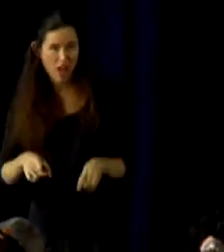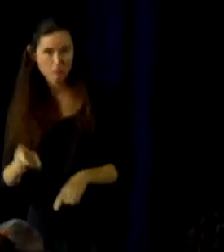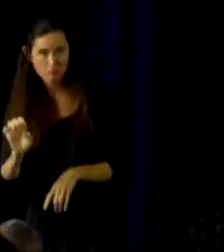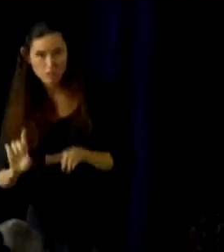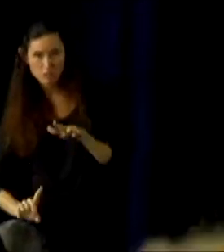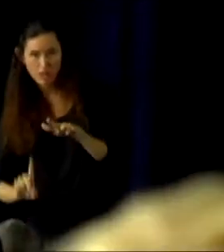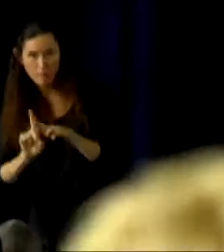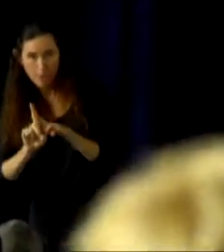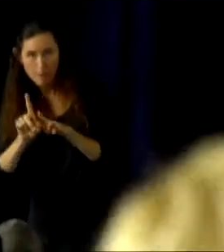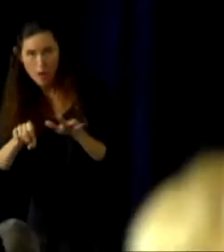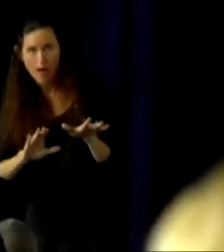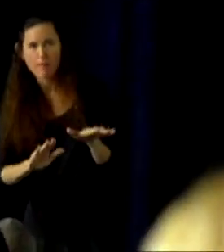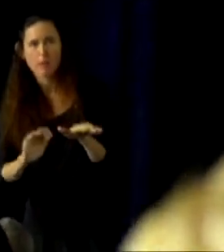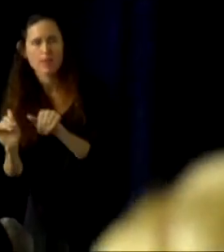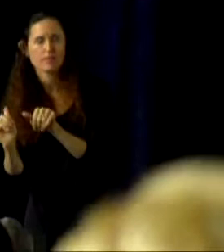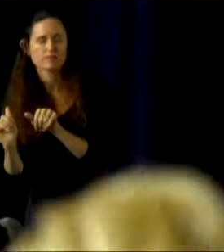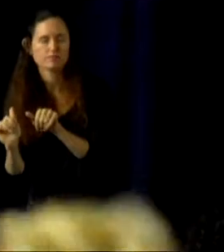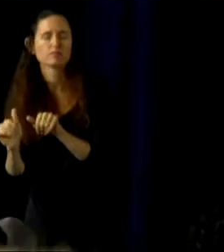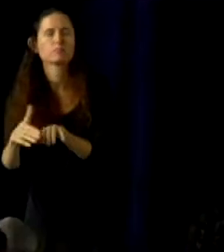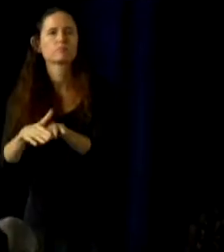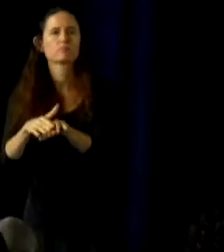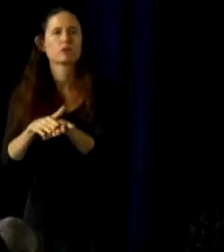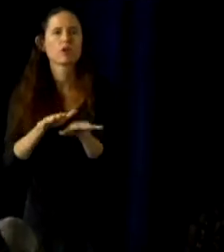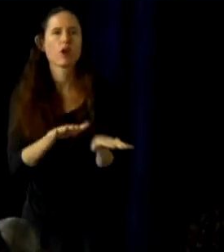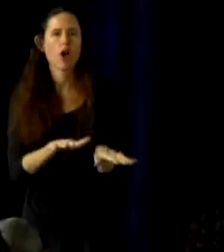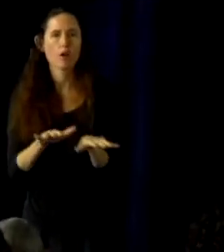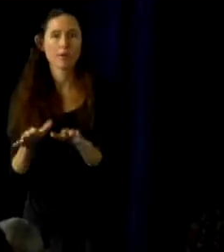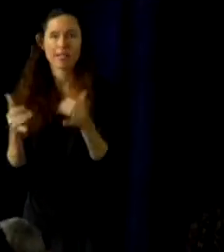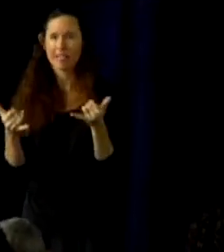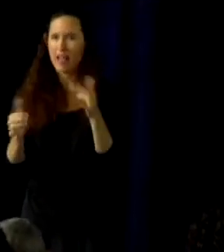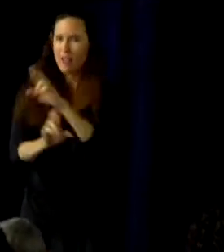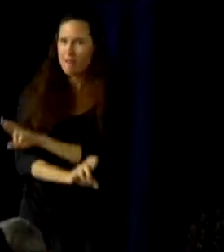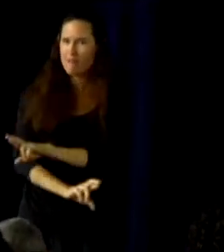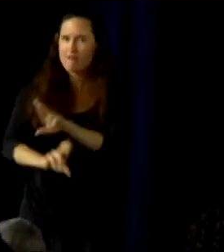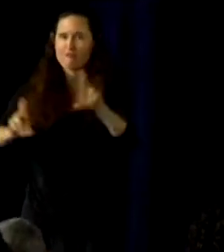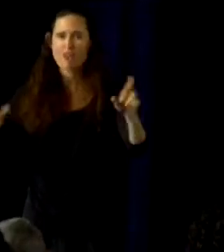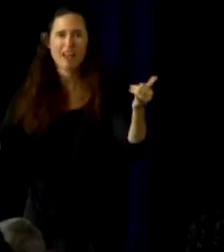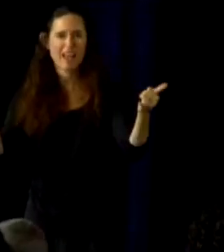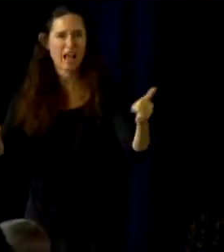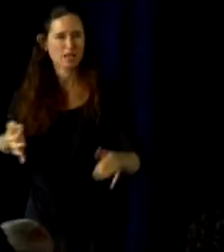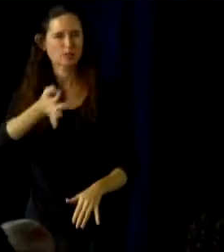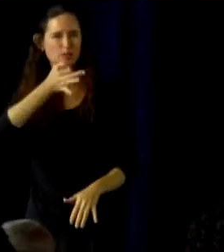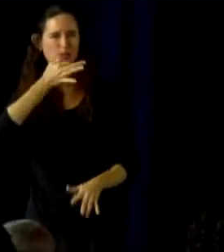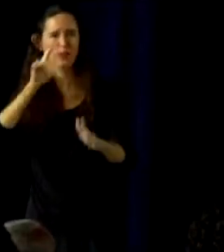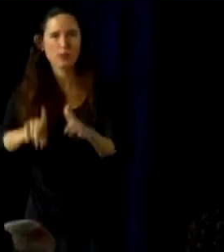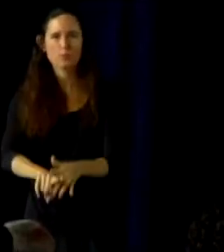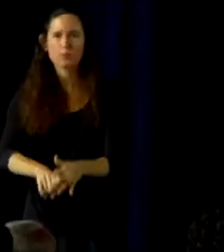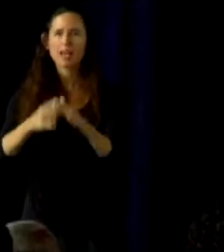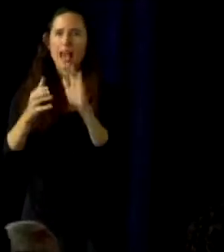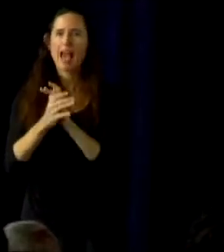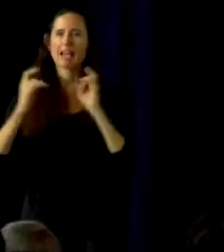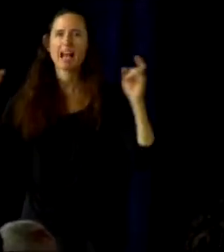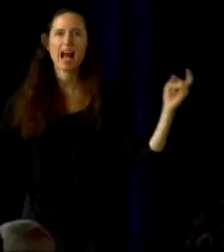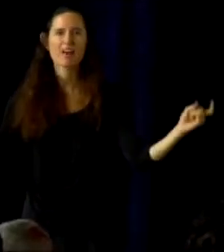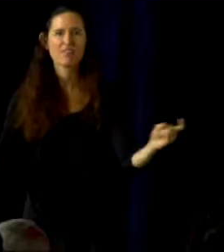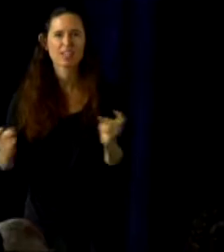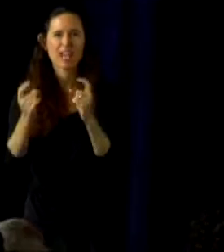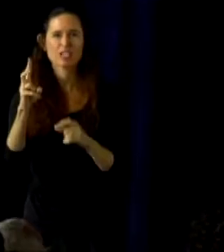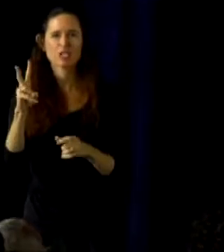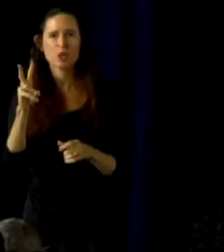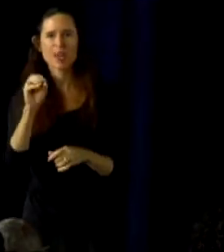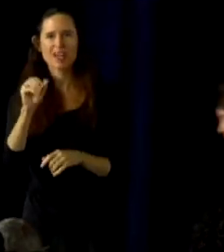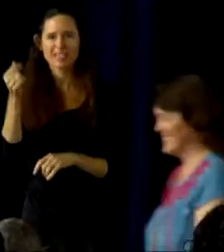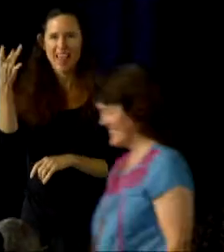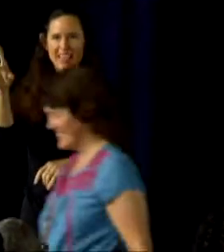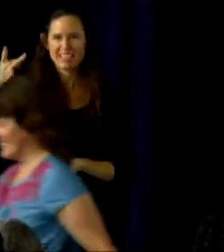the gymnasium, please do so calmly. Now get ready, because we are about to begin Convocation 2018.